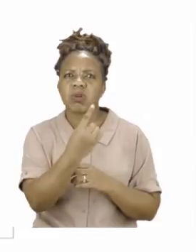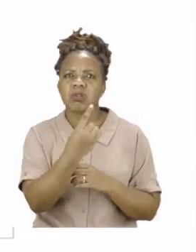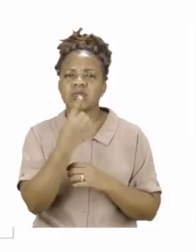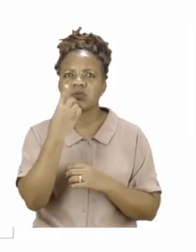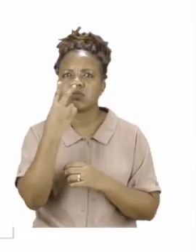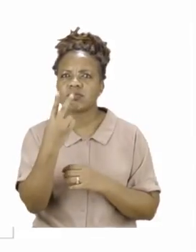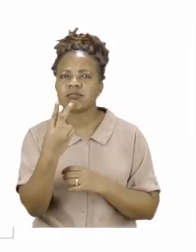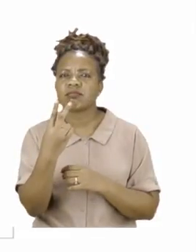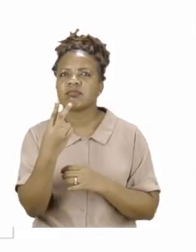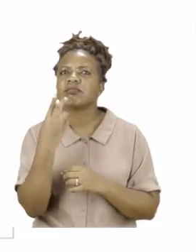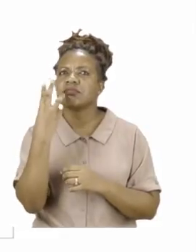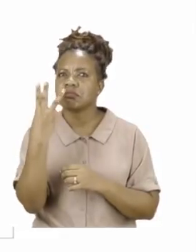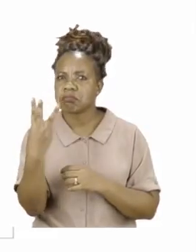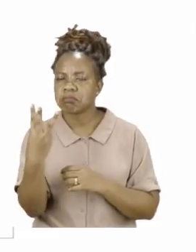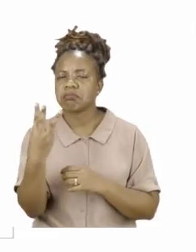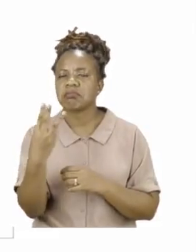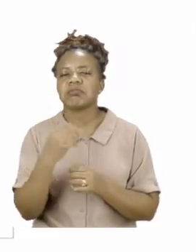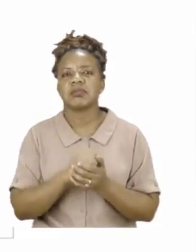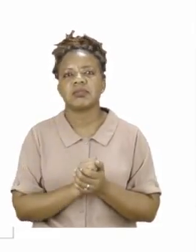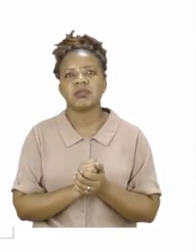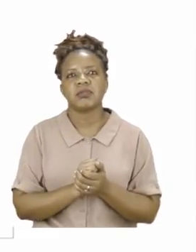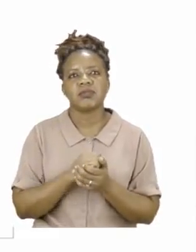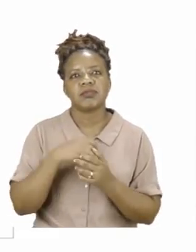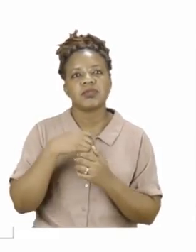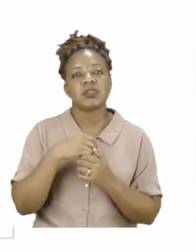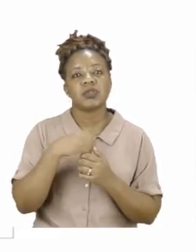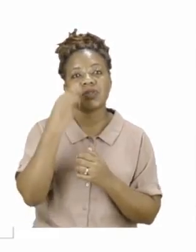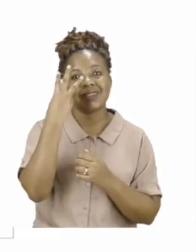in that class came with the school bus.